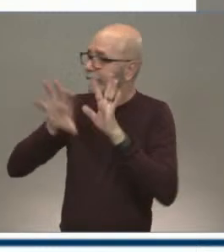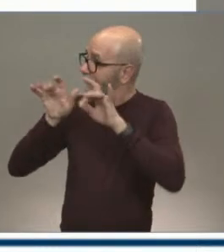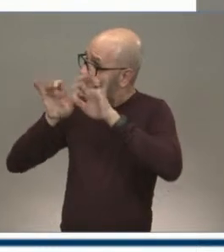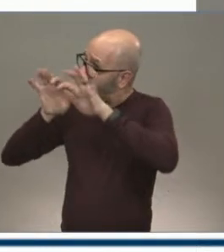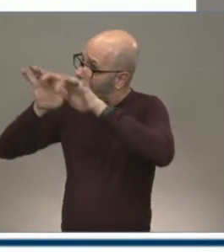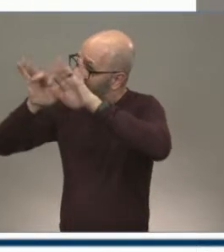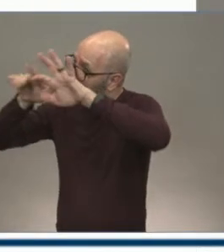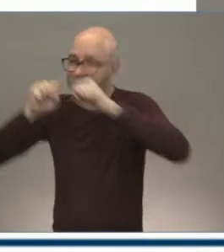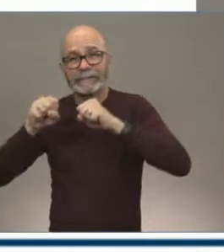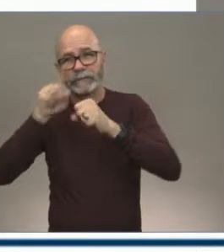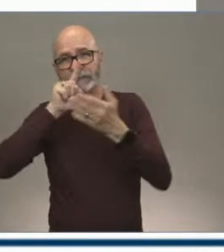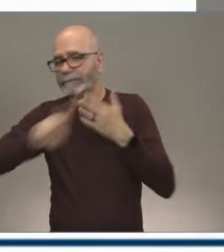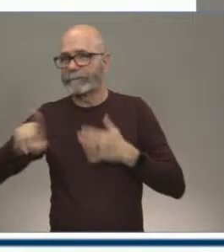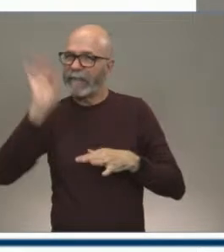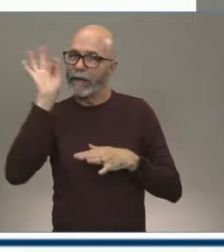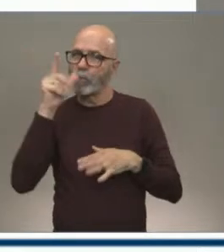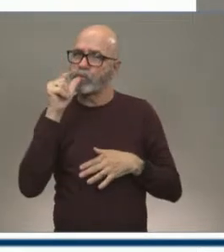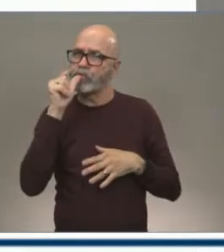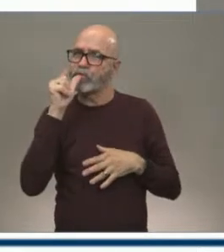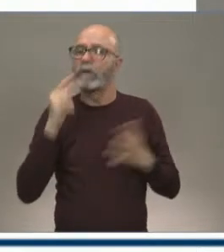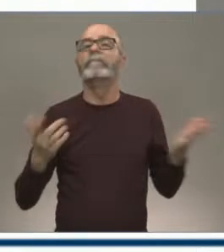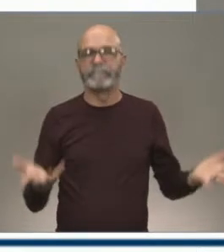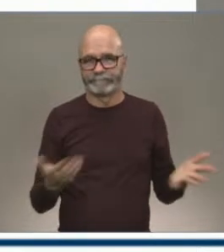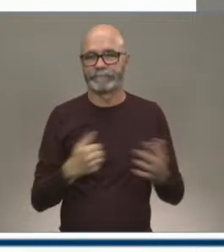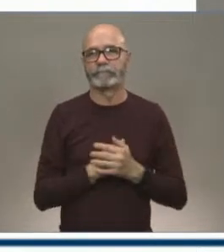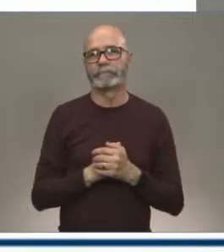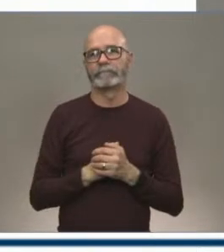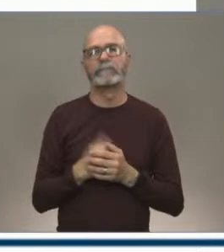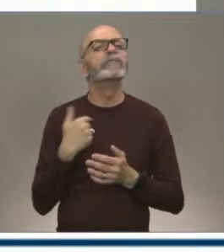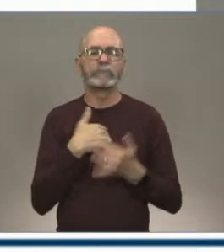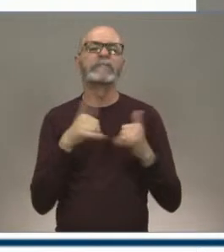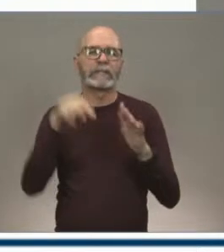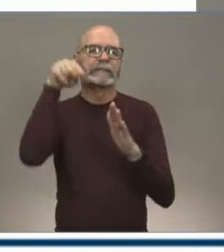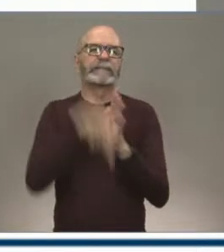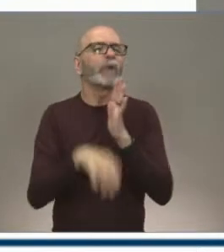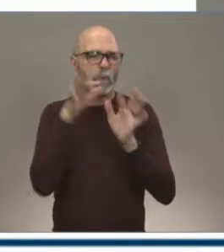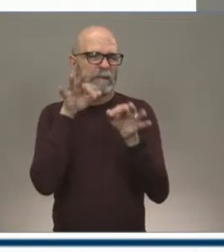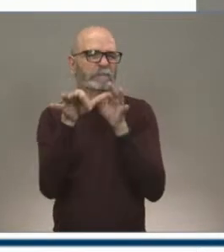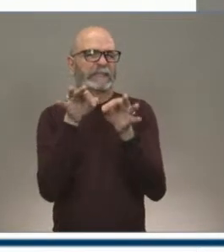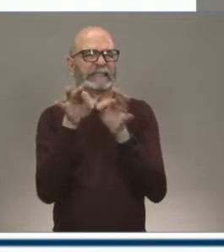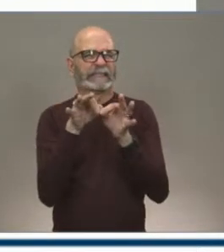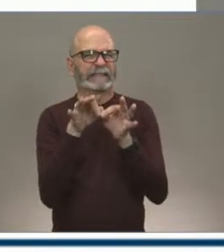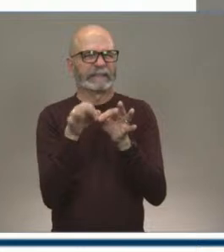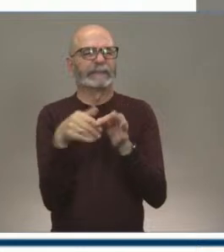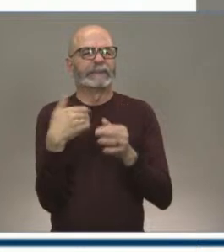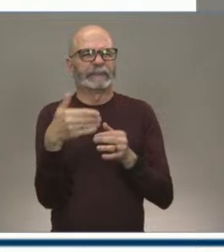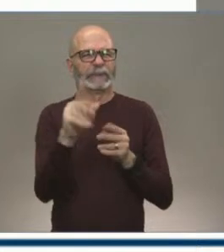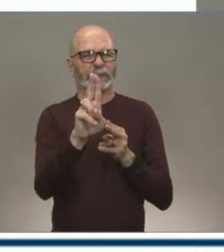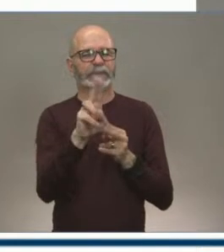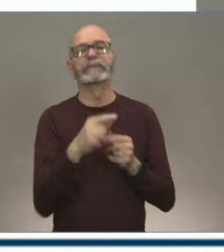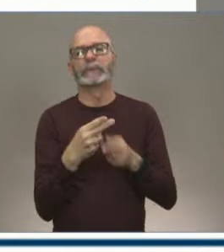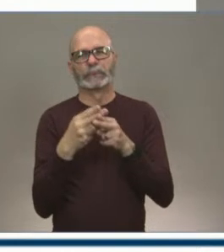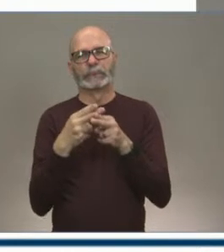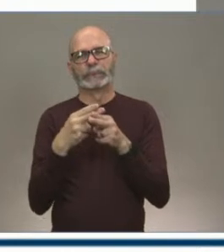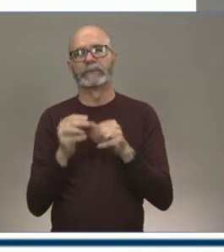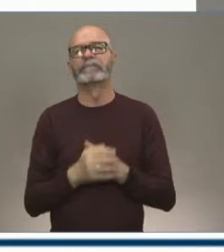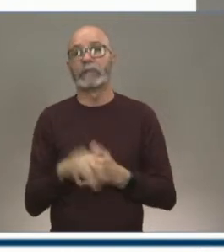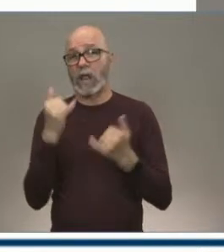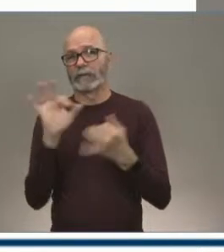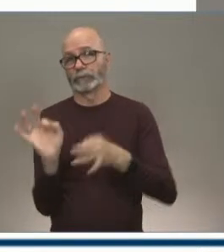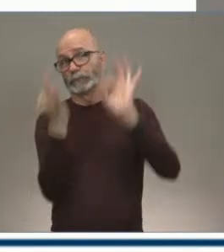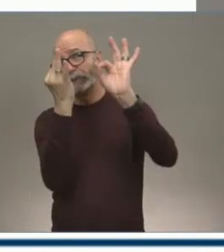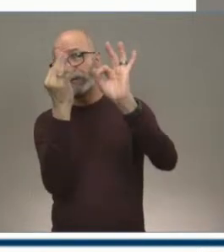more details on those testing sites shortly. We continue to look at our neighbors in Newfoundland and are reminded just how